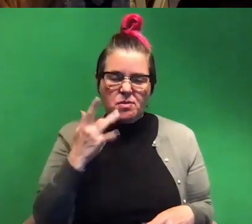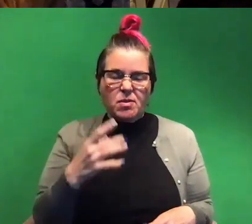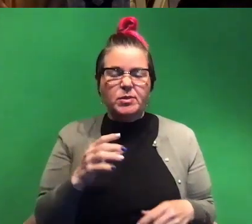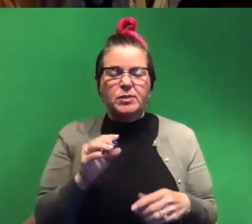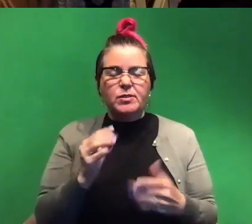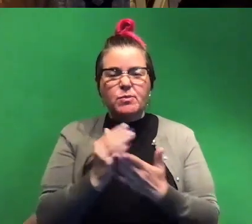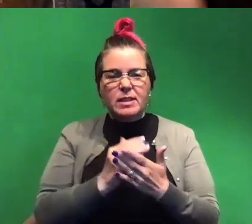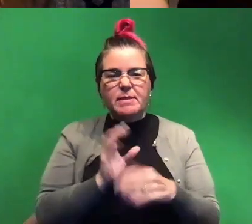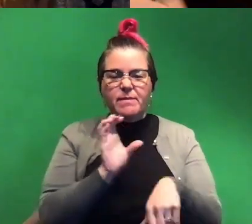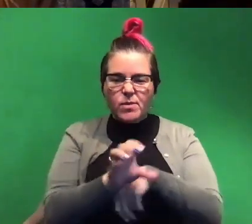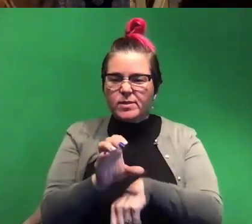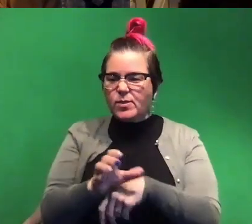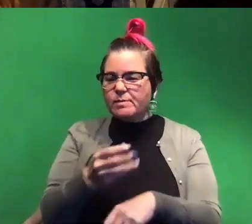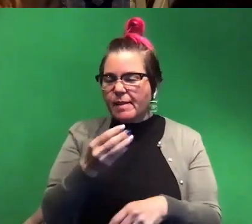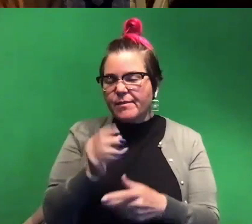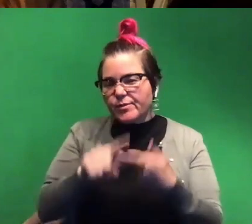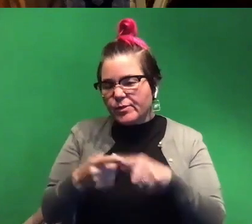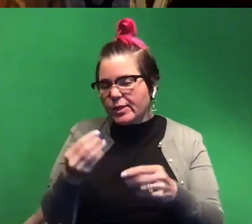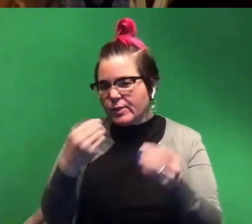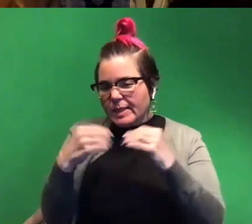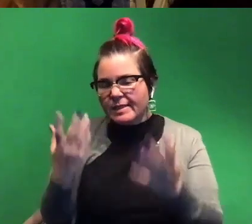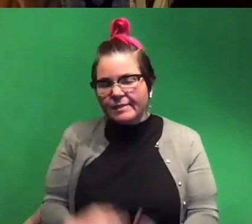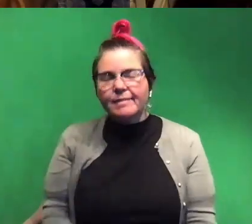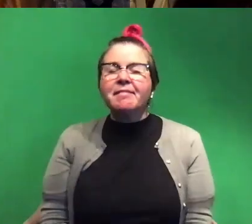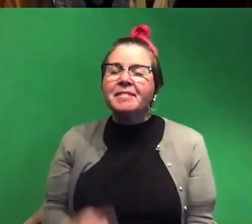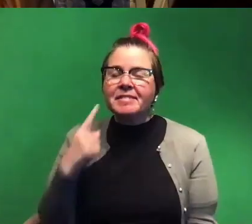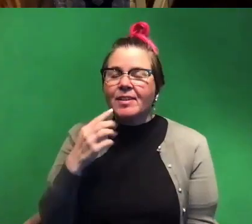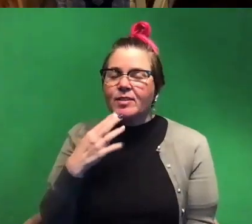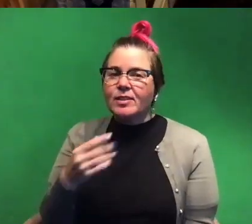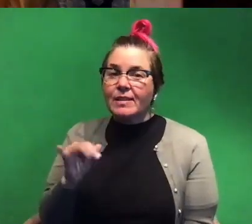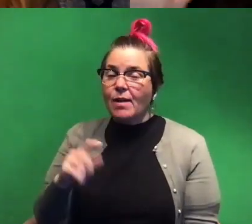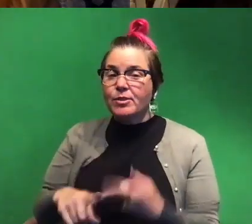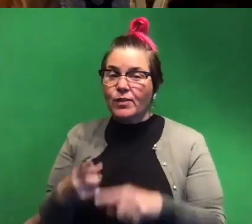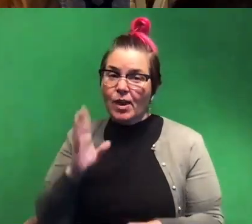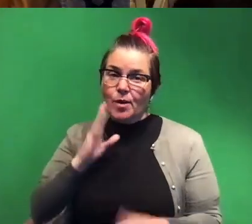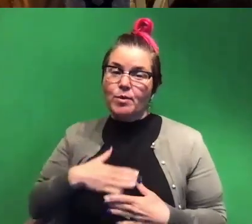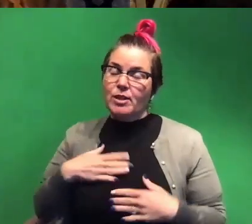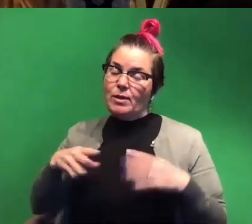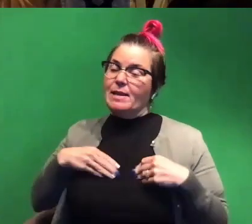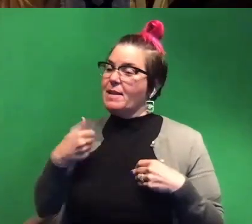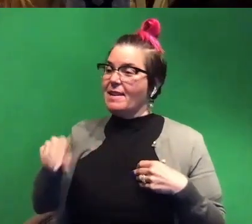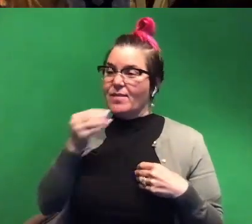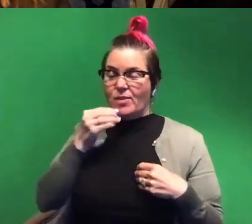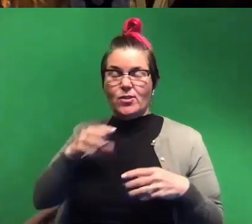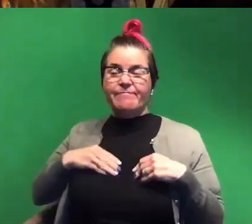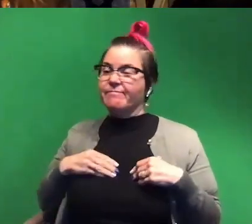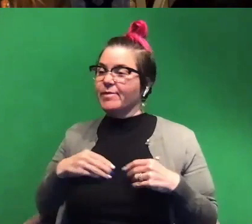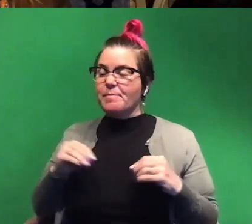on my friends. Sounds good. If I was your friend, I'd appreciate it because I'll take any food, not